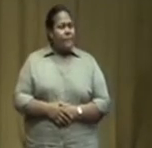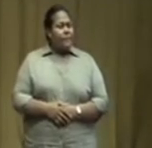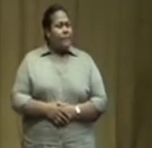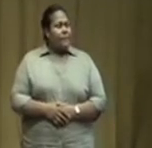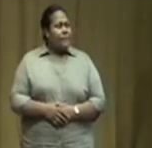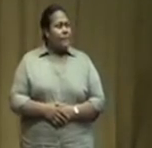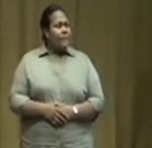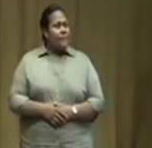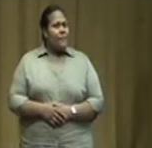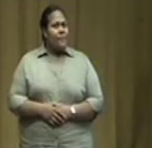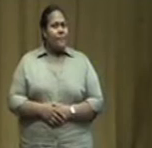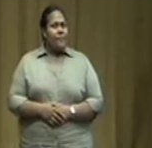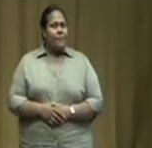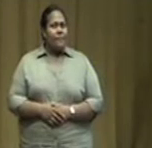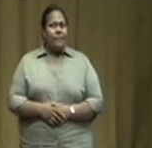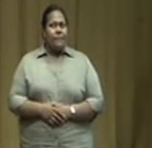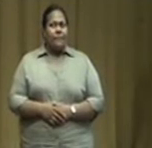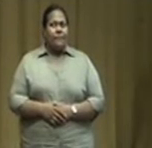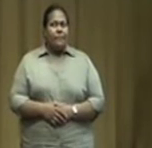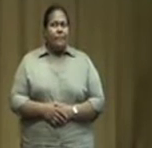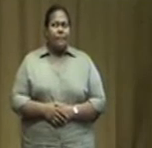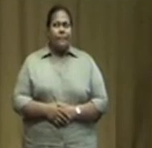So let me get out here.